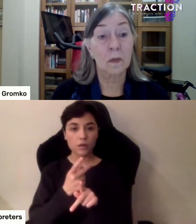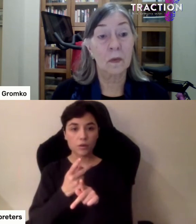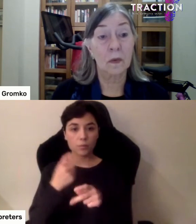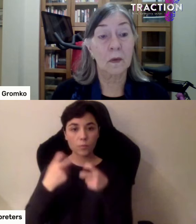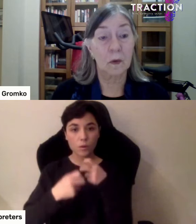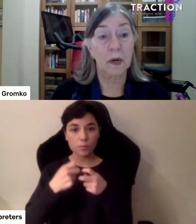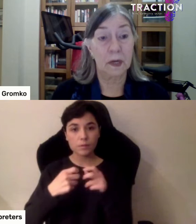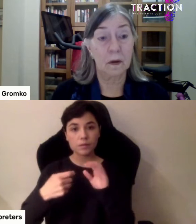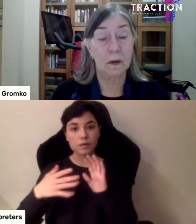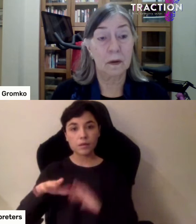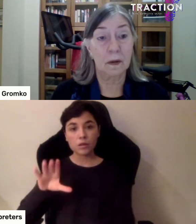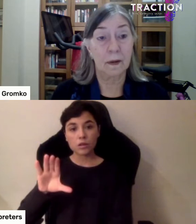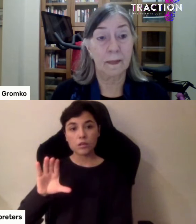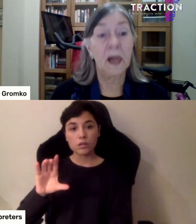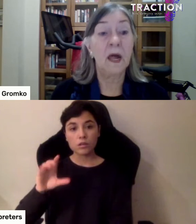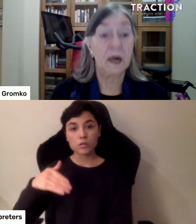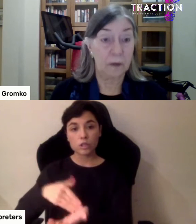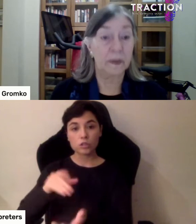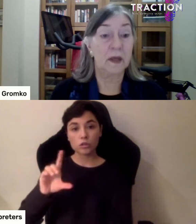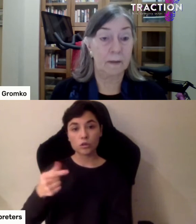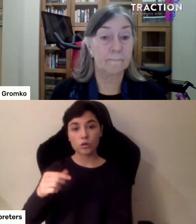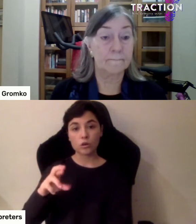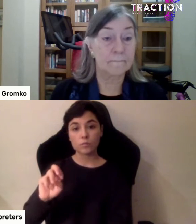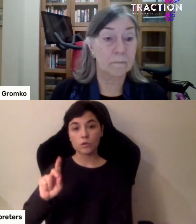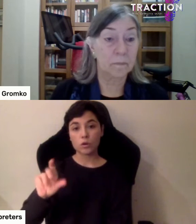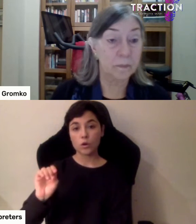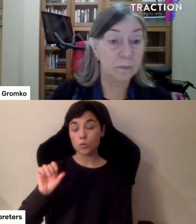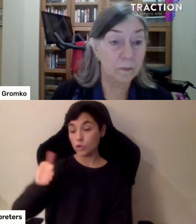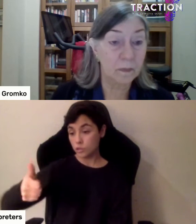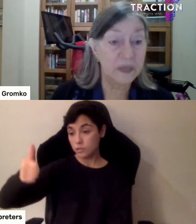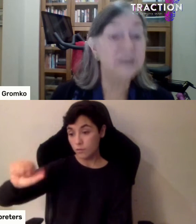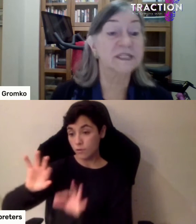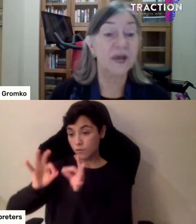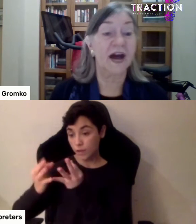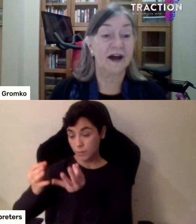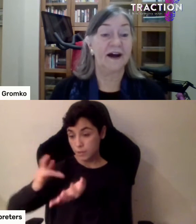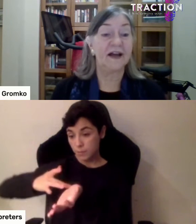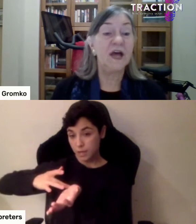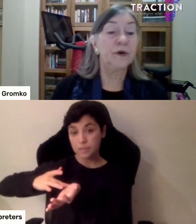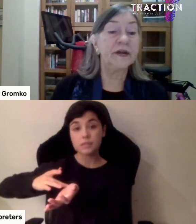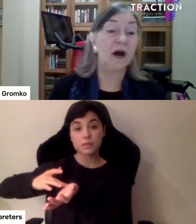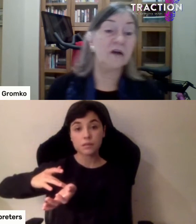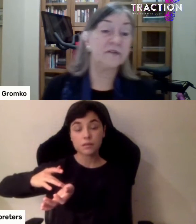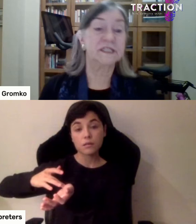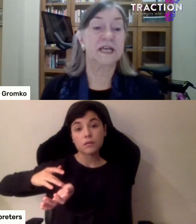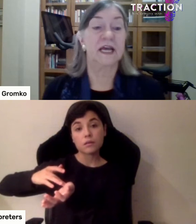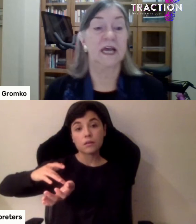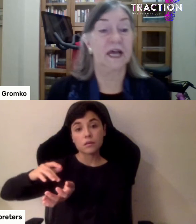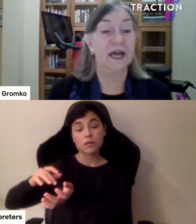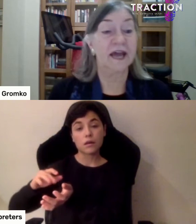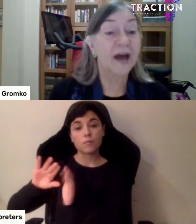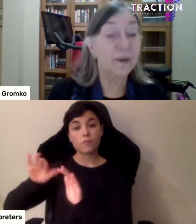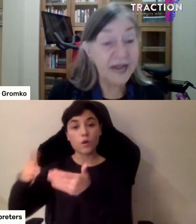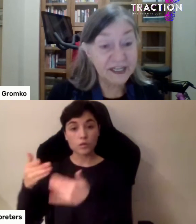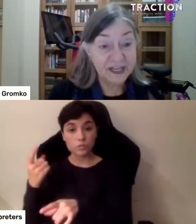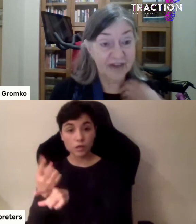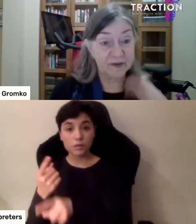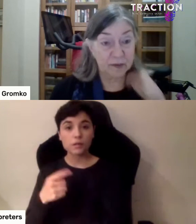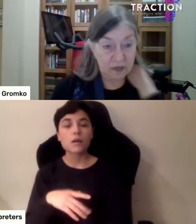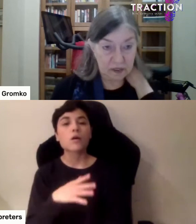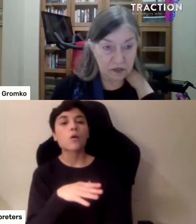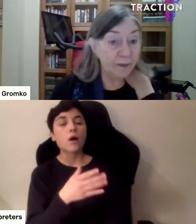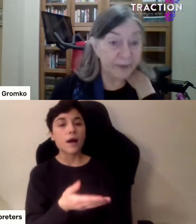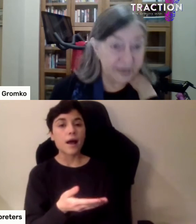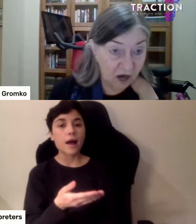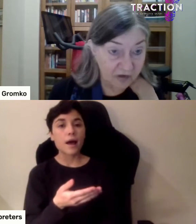family physician. Right. Dr. Gromko, are you back? Are you in office? Yes. So yeah, we're in office. Right. And we actually